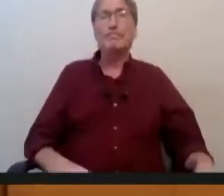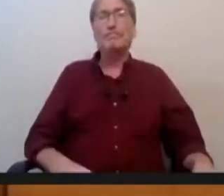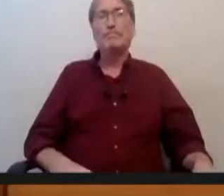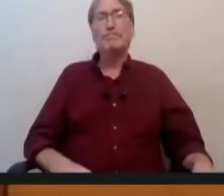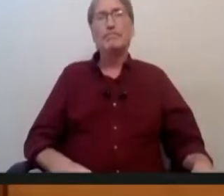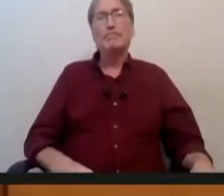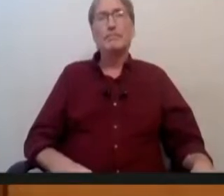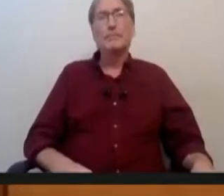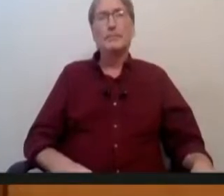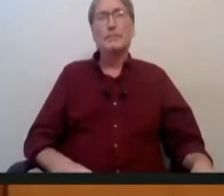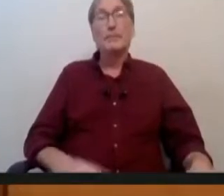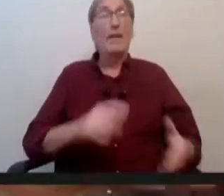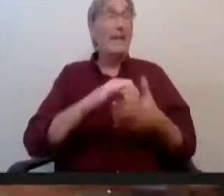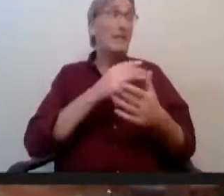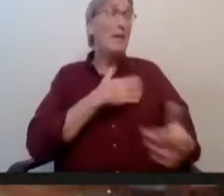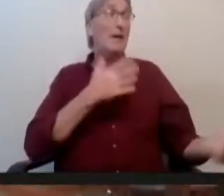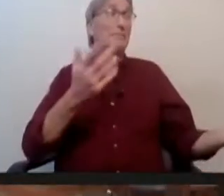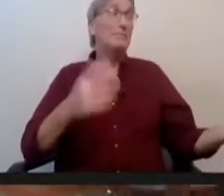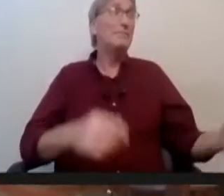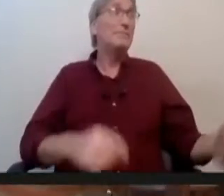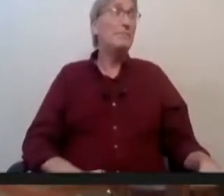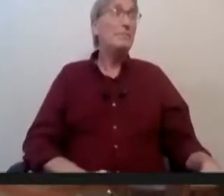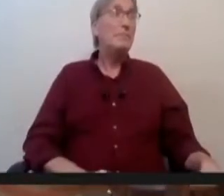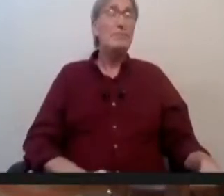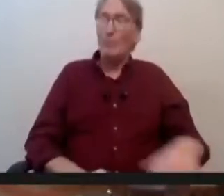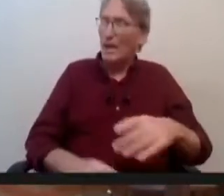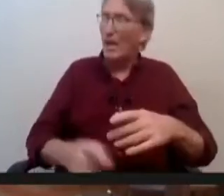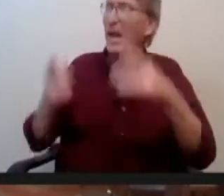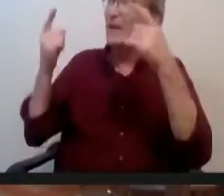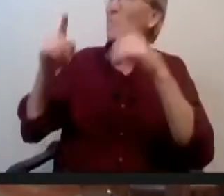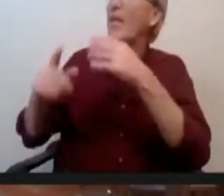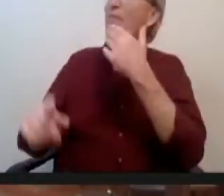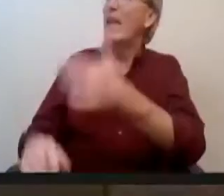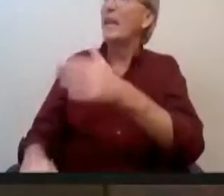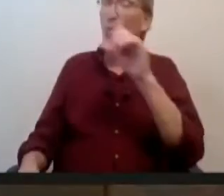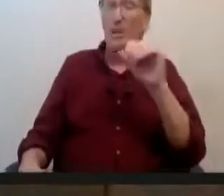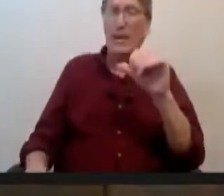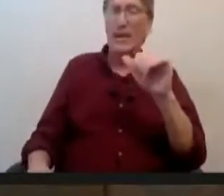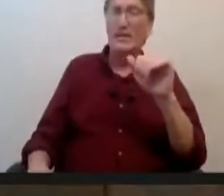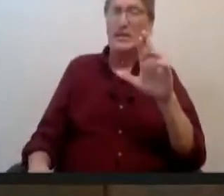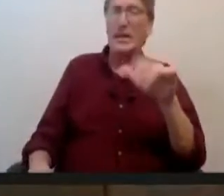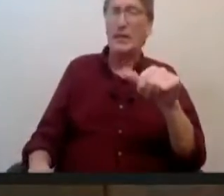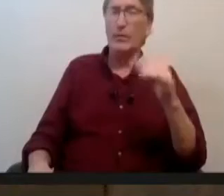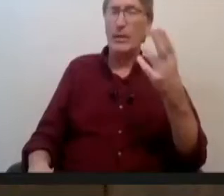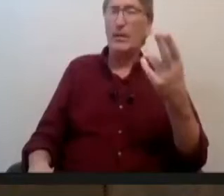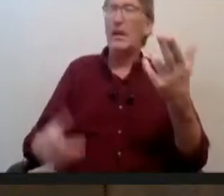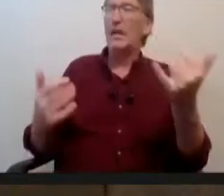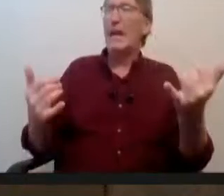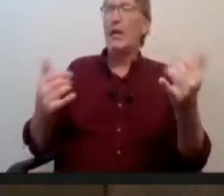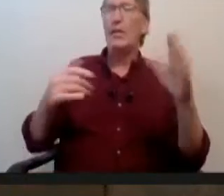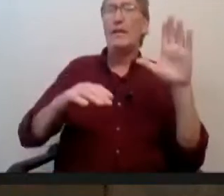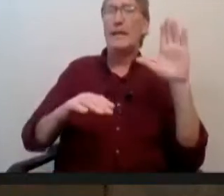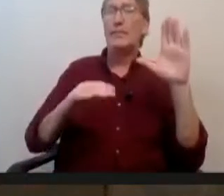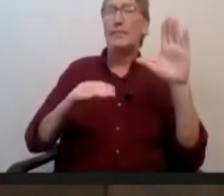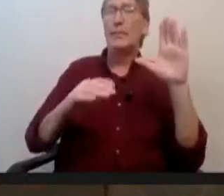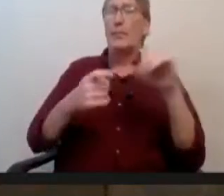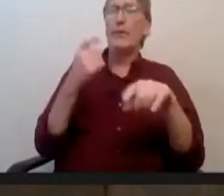So that is what I have for you. All right, great. Well, thank you, Sarah. We'll now move to testimony from registered